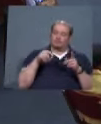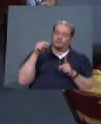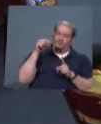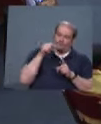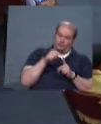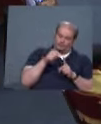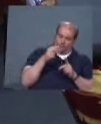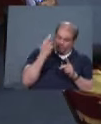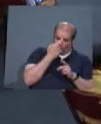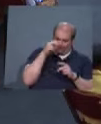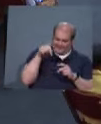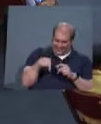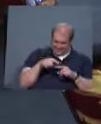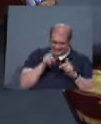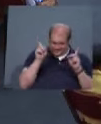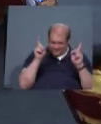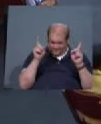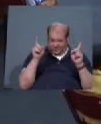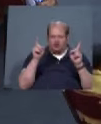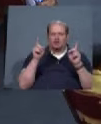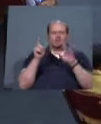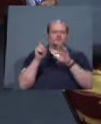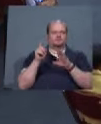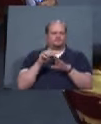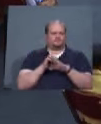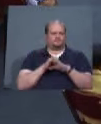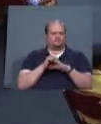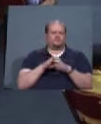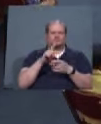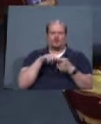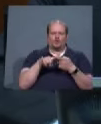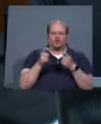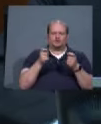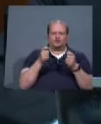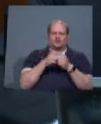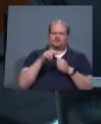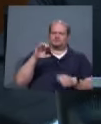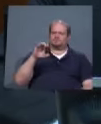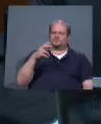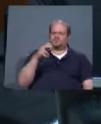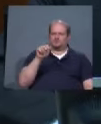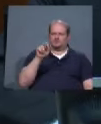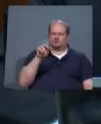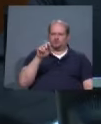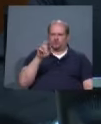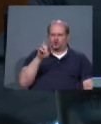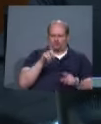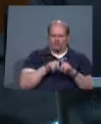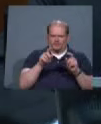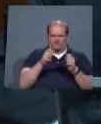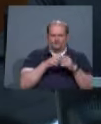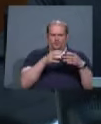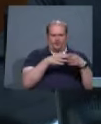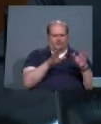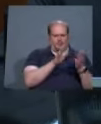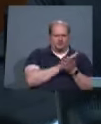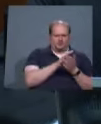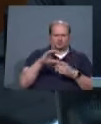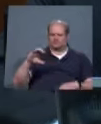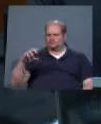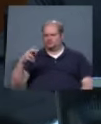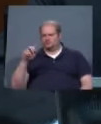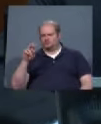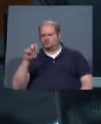the main difference, is that when dealing with charters, the main difference with public schools and charter